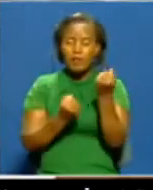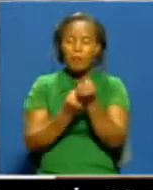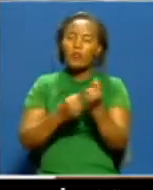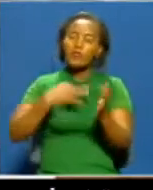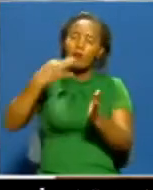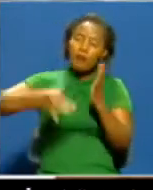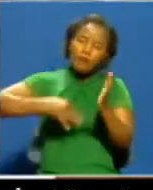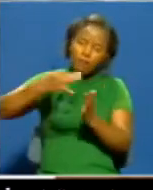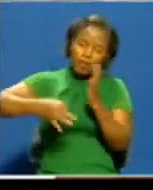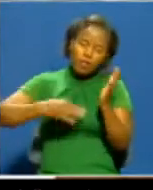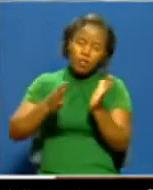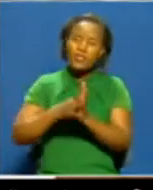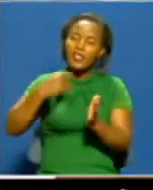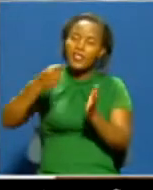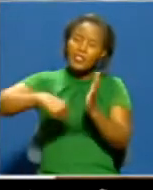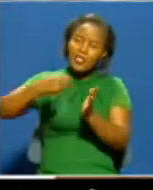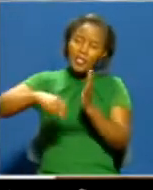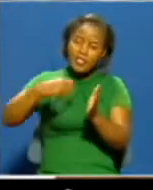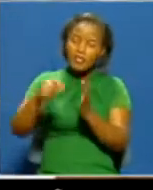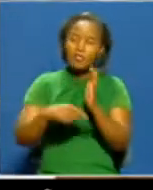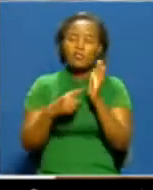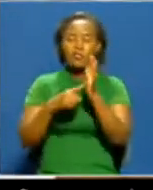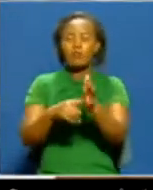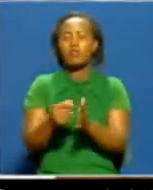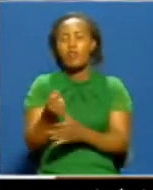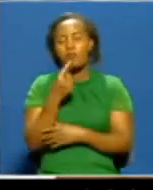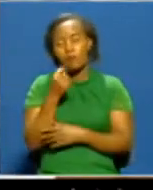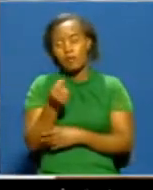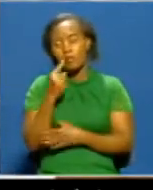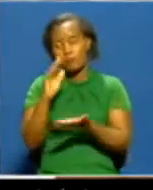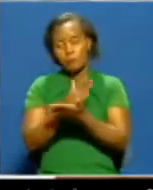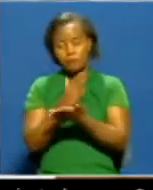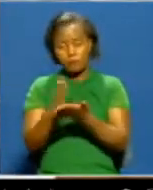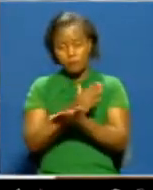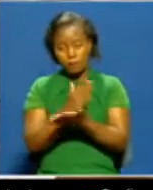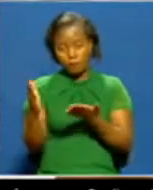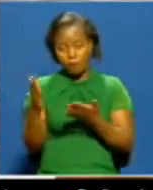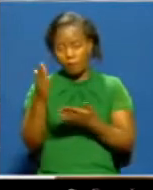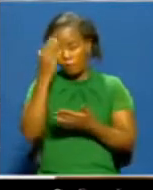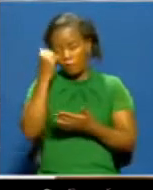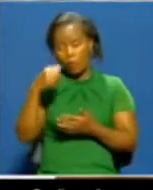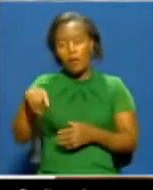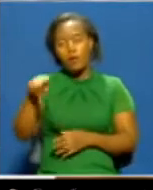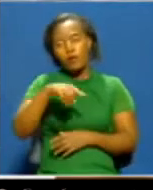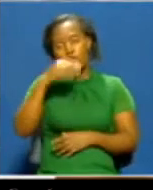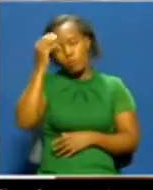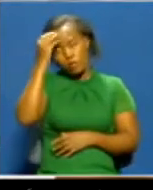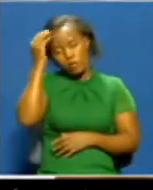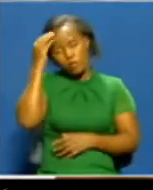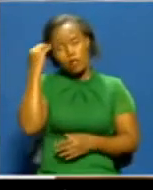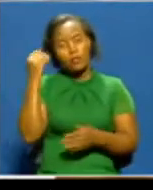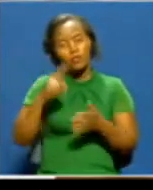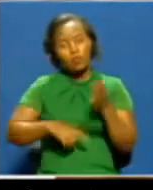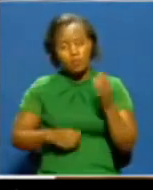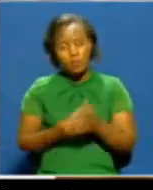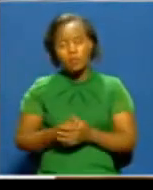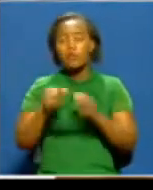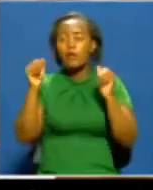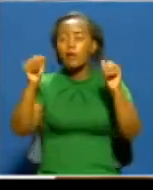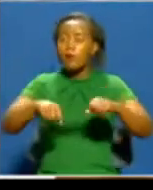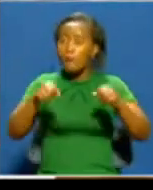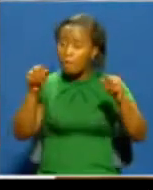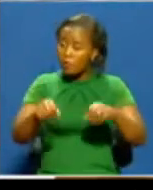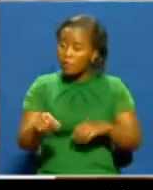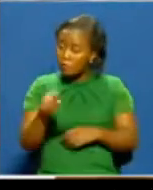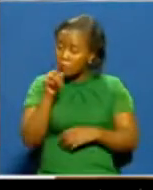manufacturers, particularly in the pharmaceutical sector, because we learned, and I've said this many times, that it is possible for you to have the